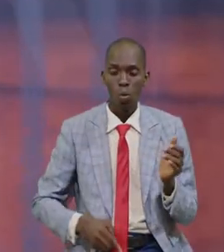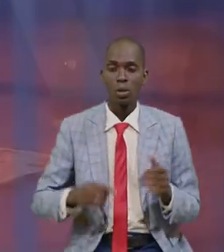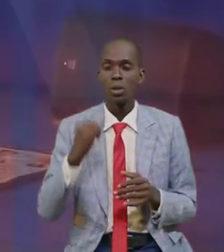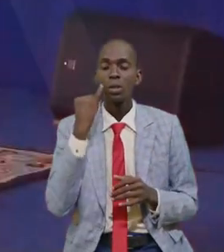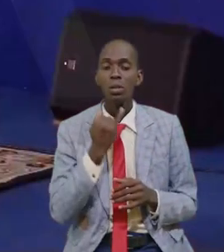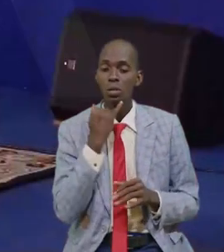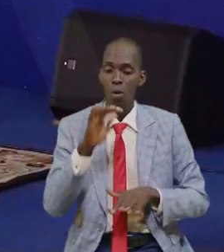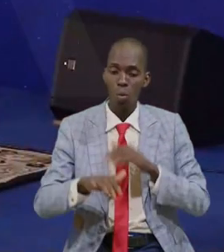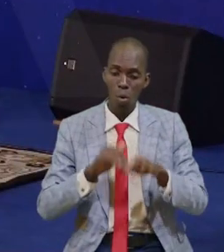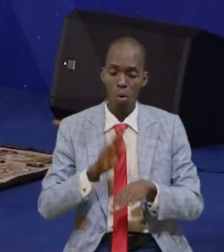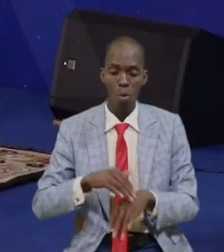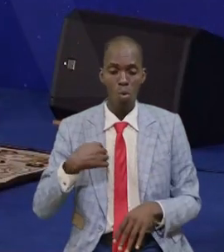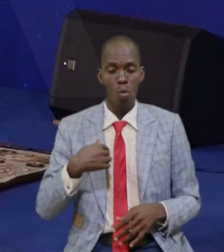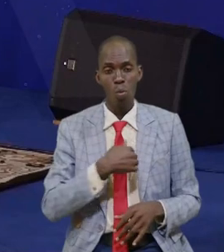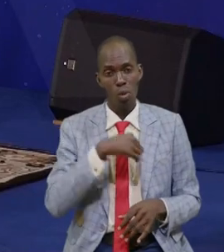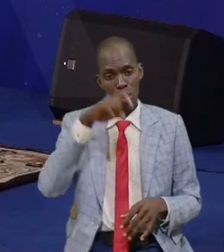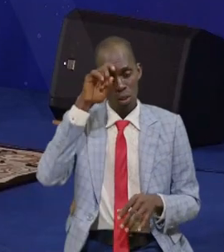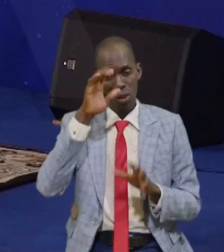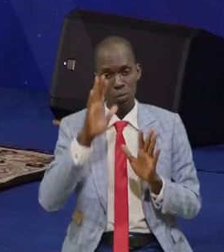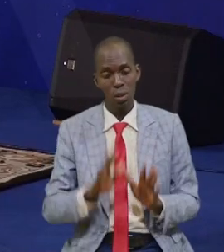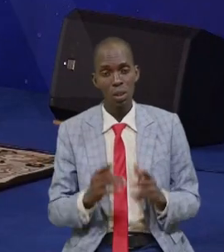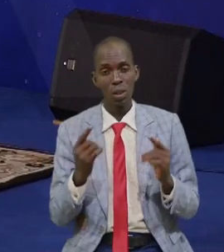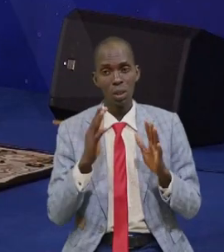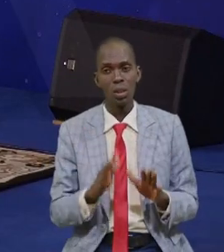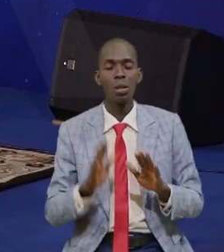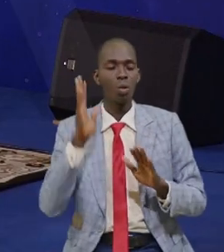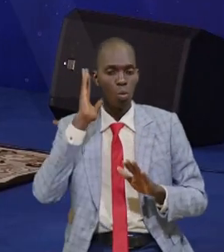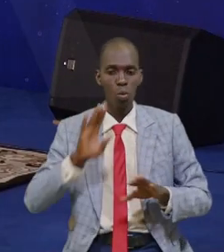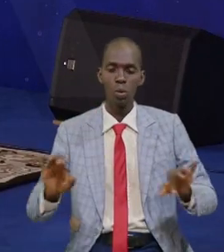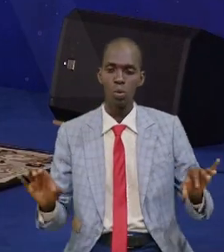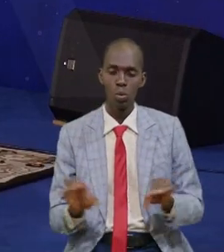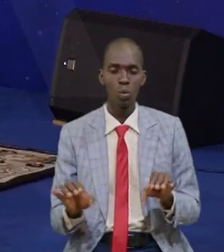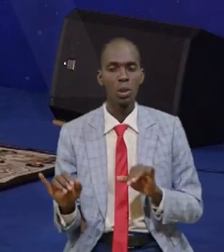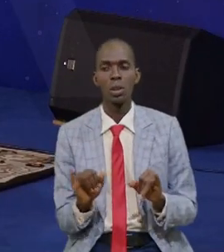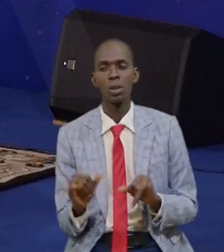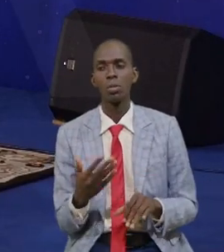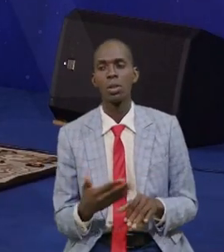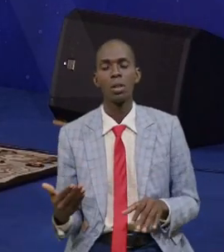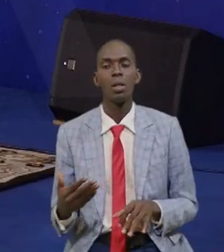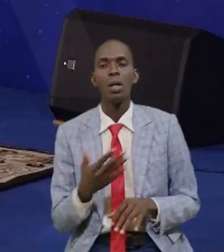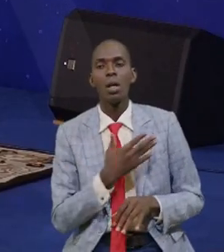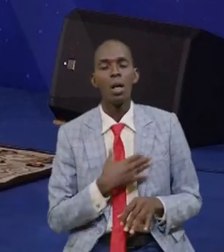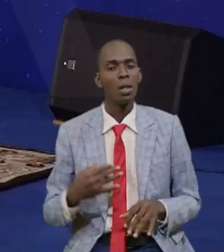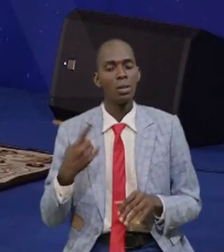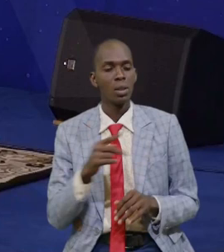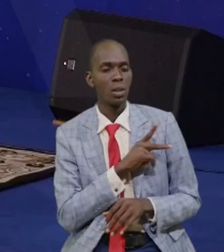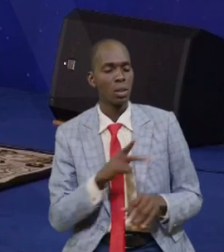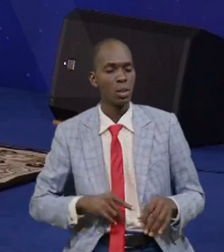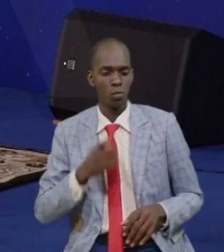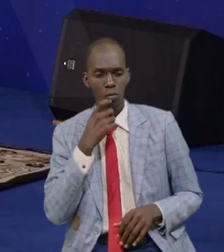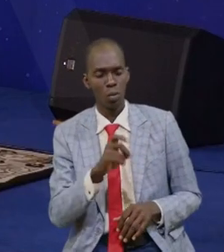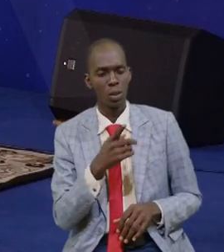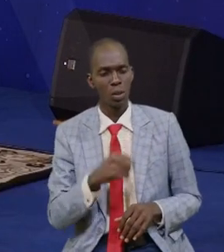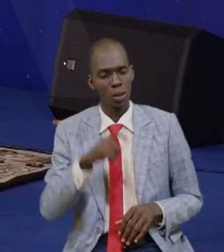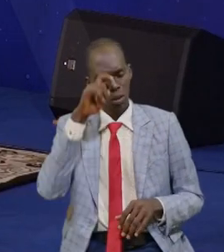I hear you. They're digging their own graves. And then they said, Pharaoh said, let's go. Be